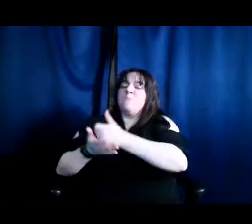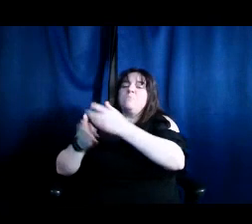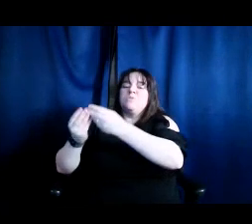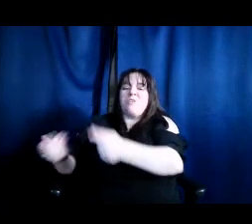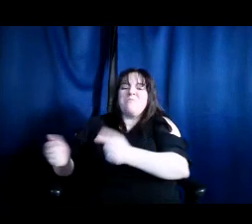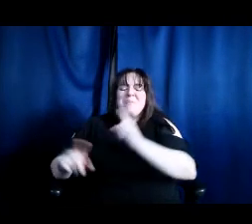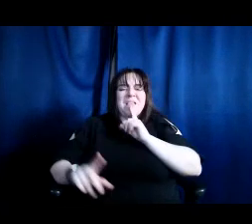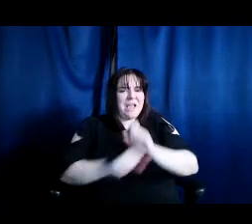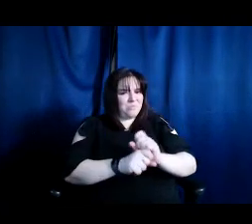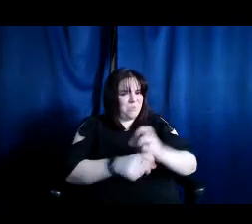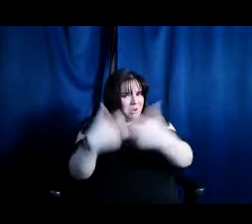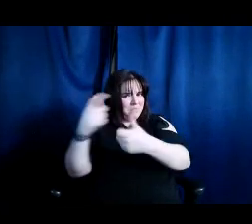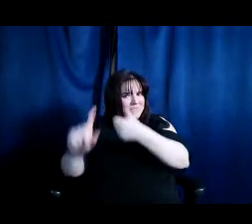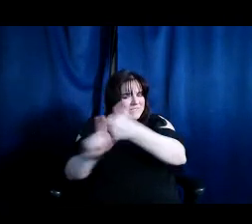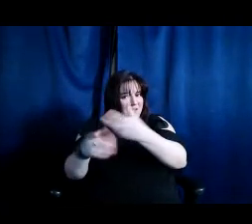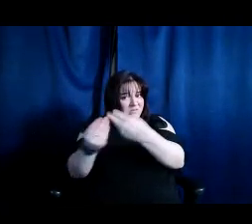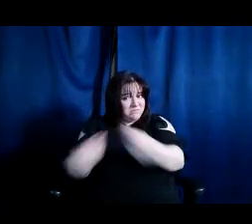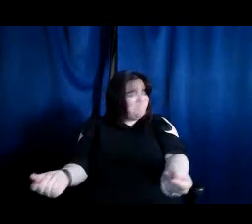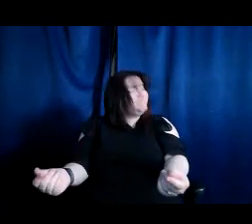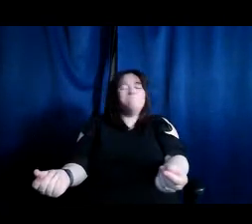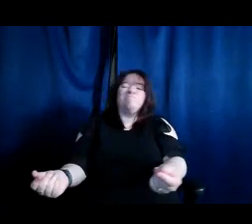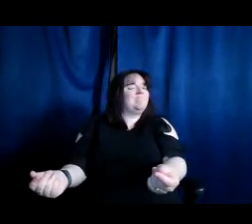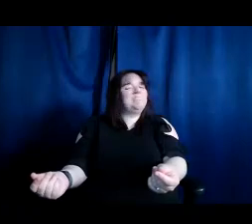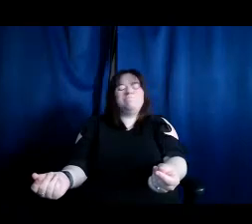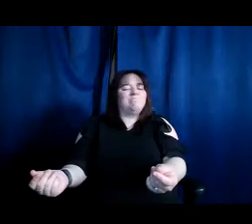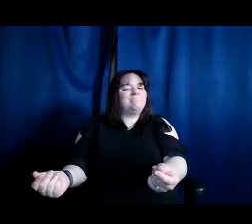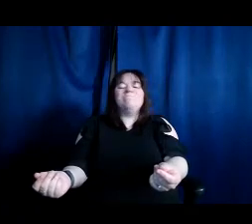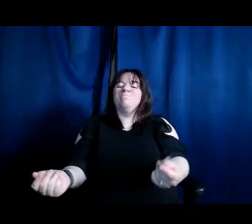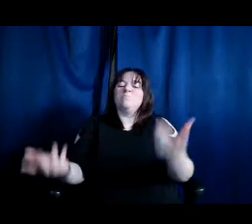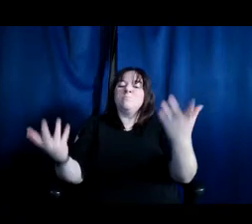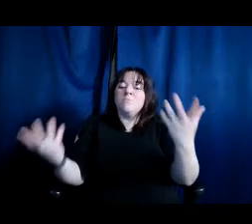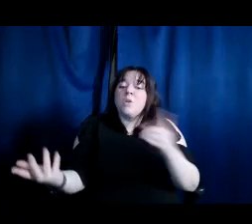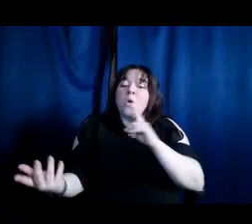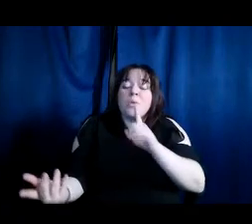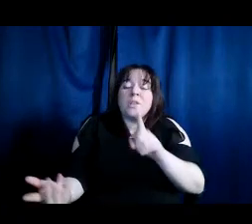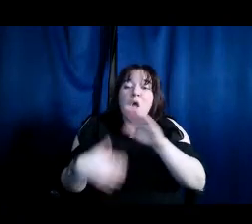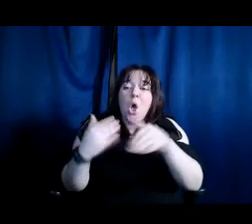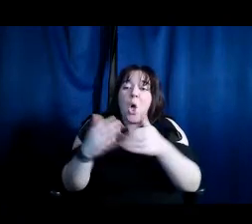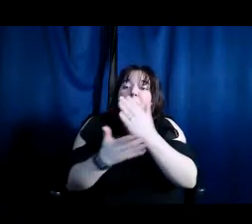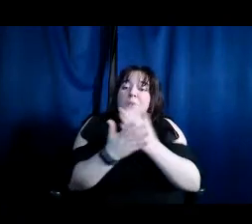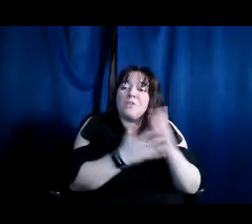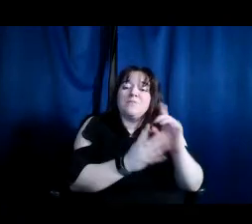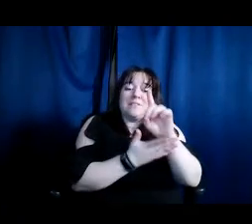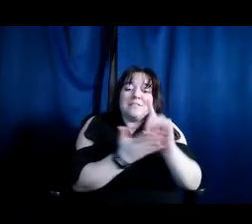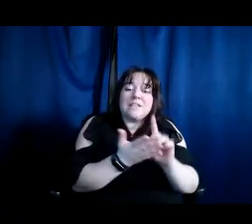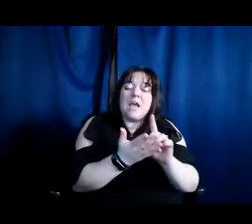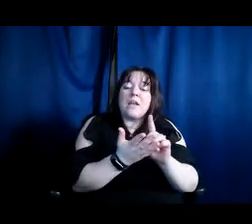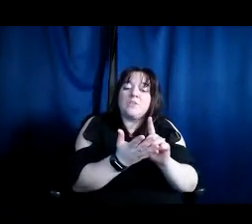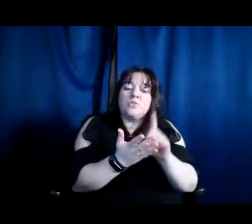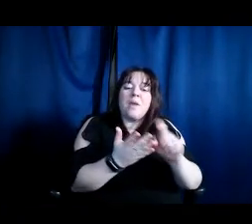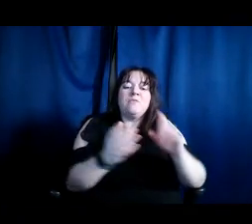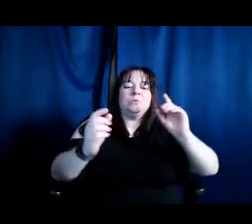integrating accessibility in all stages of design and development is the key to success.